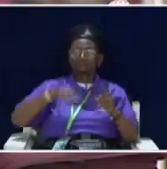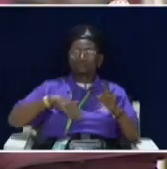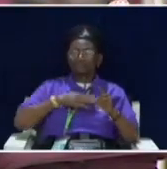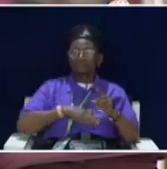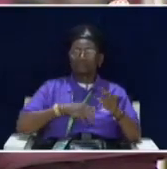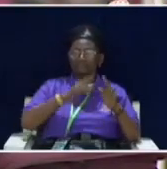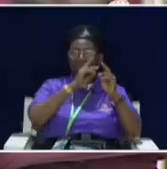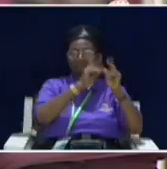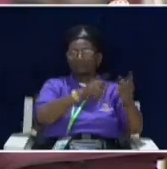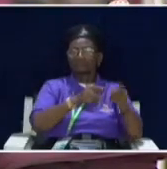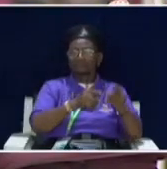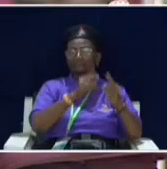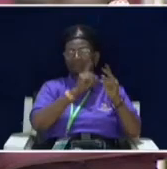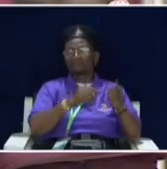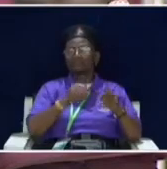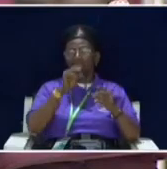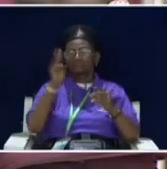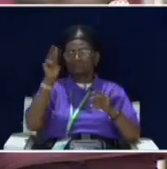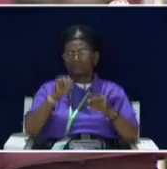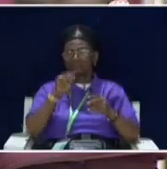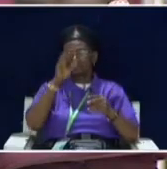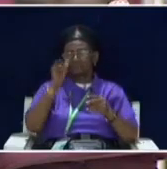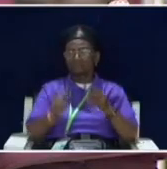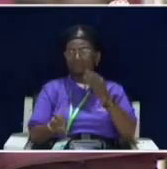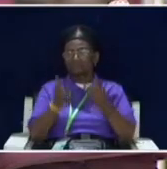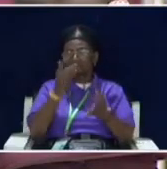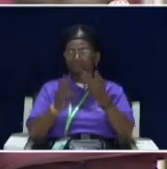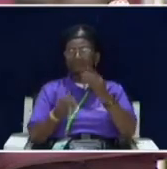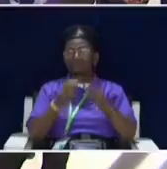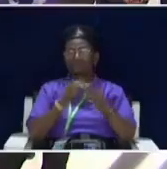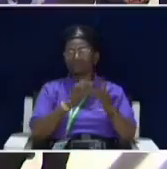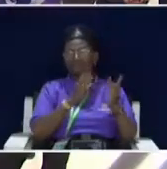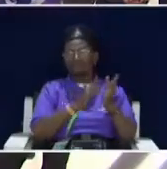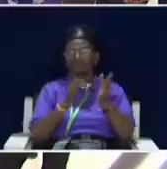fire. In Jesus' mighty name we have